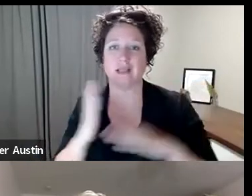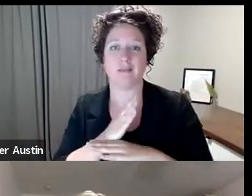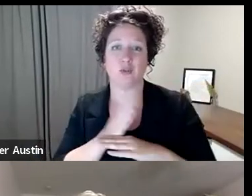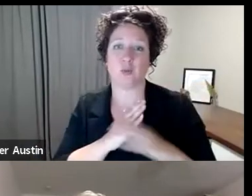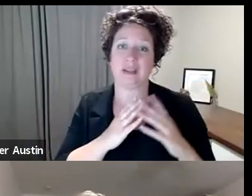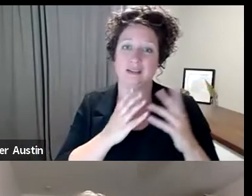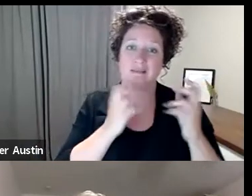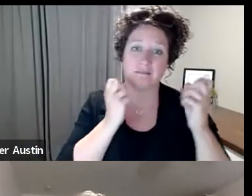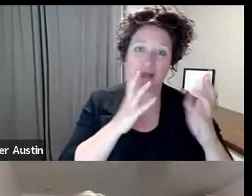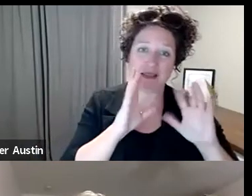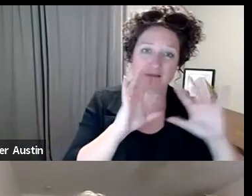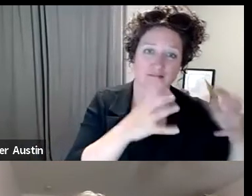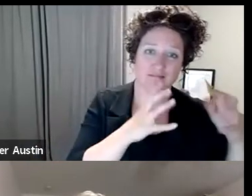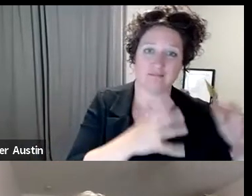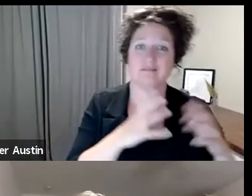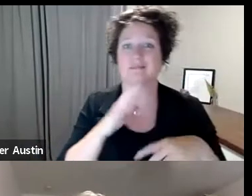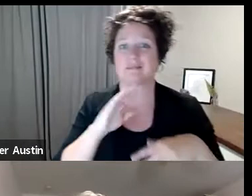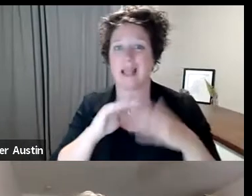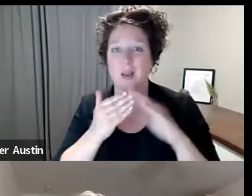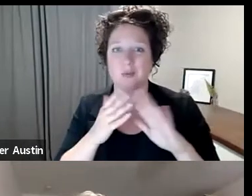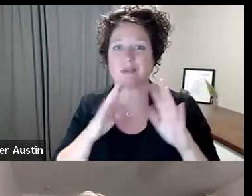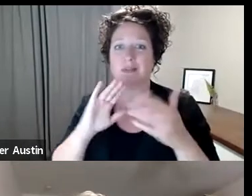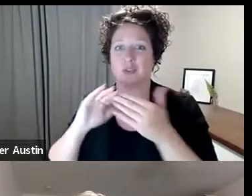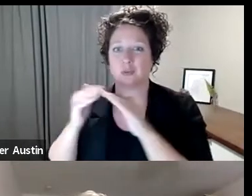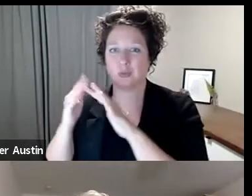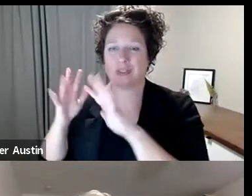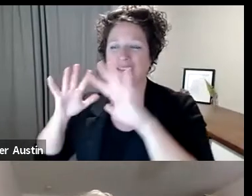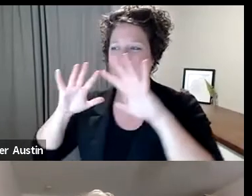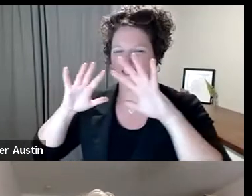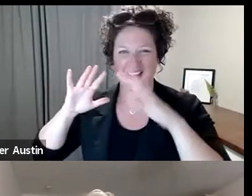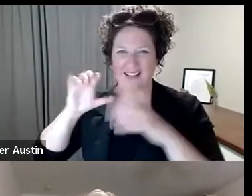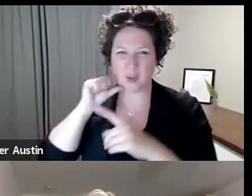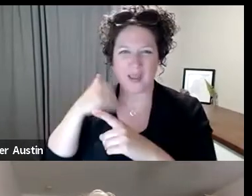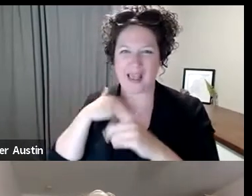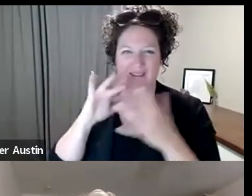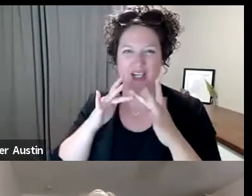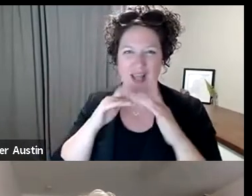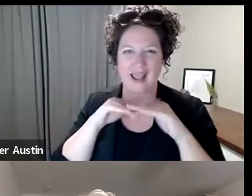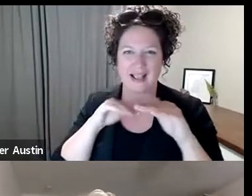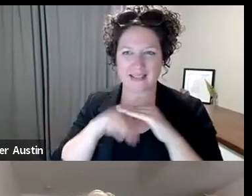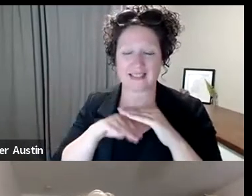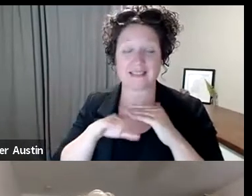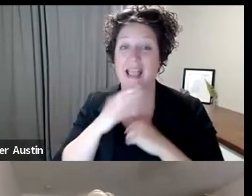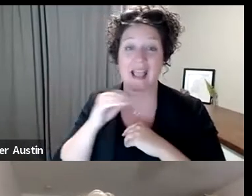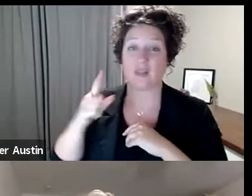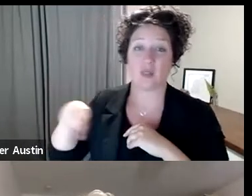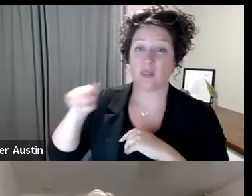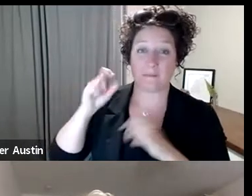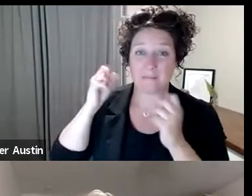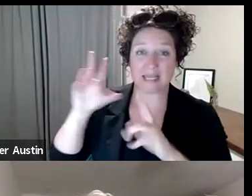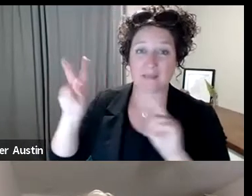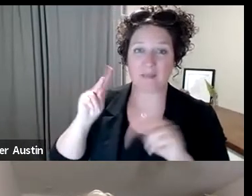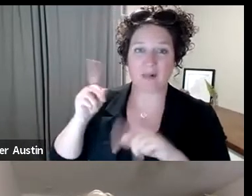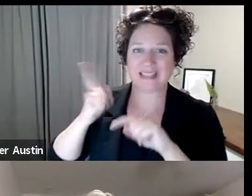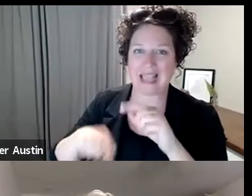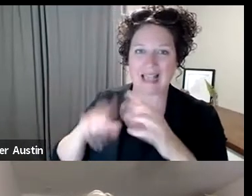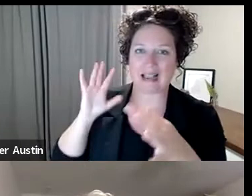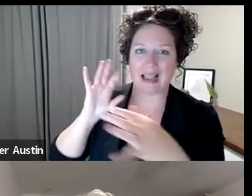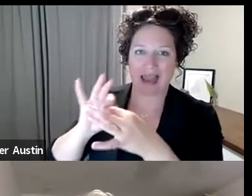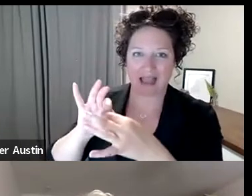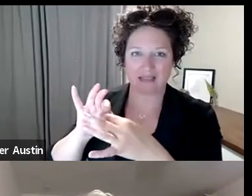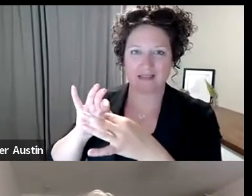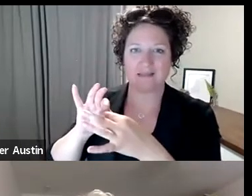numerous individuals and households and communities that lack internet access and those that are even able to capitalize on connectivity and